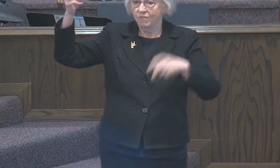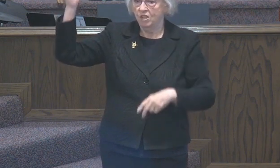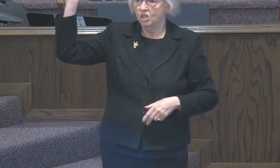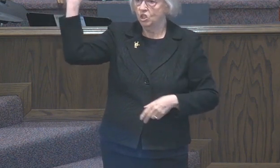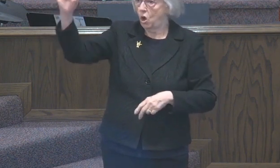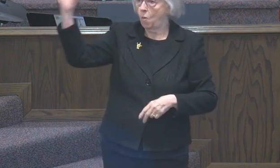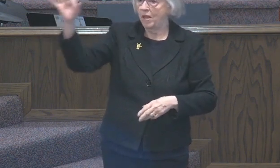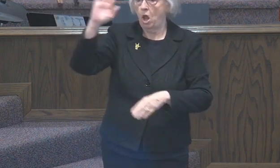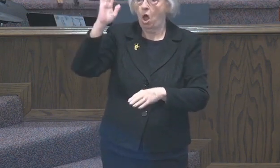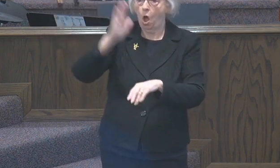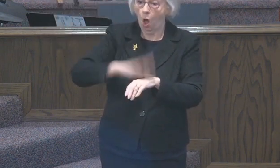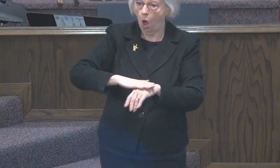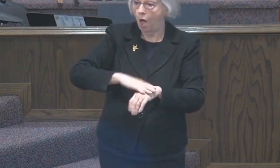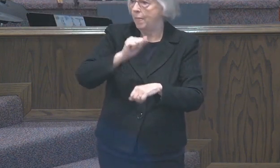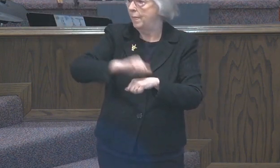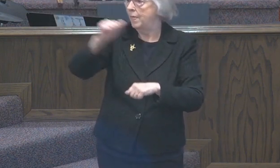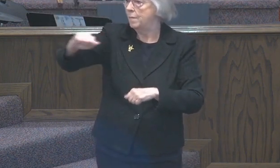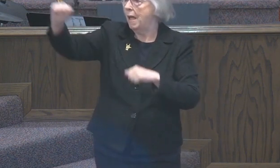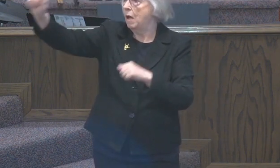is what I would call,